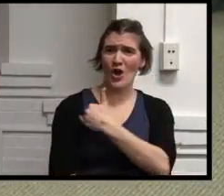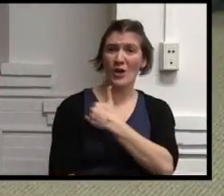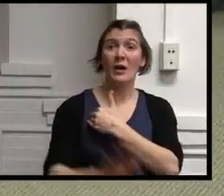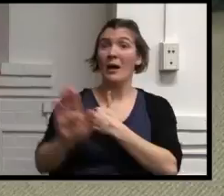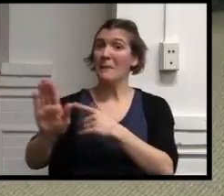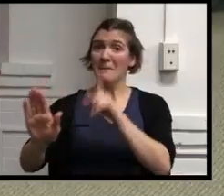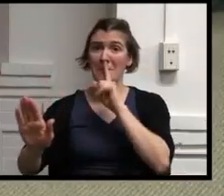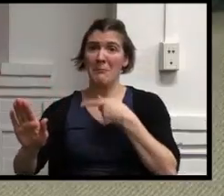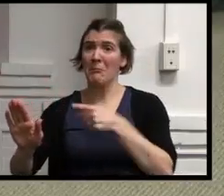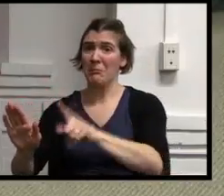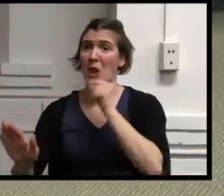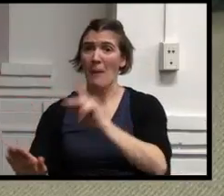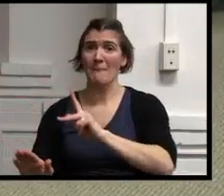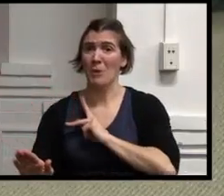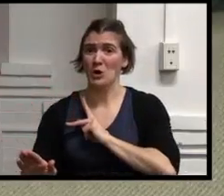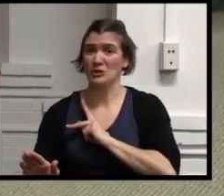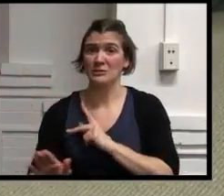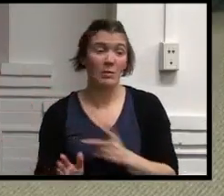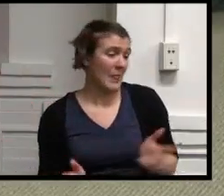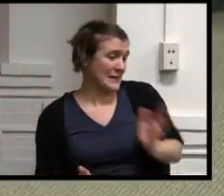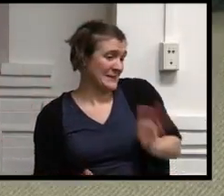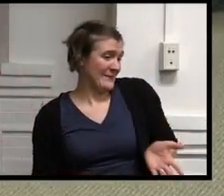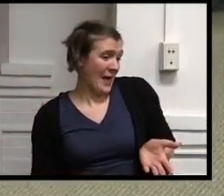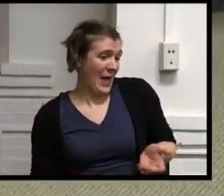take this personal. A couple of people did call me.